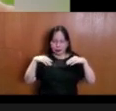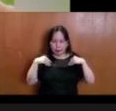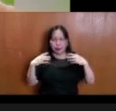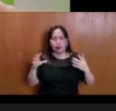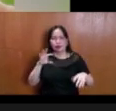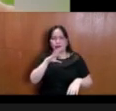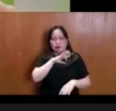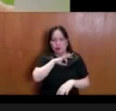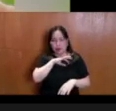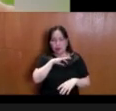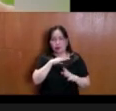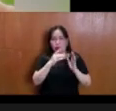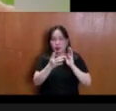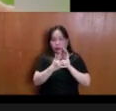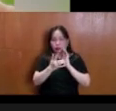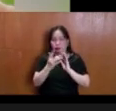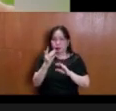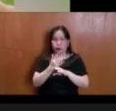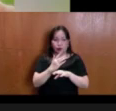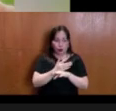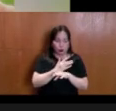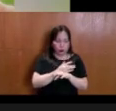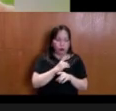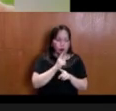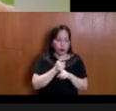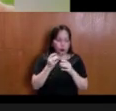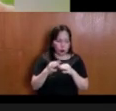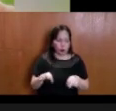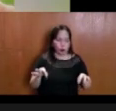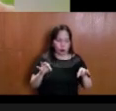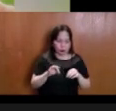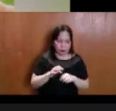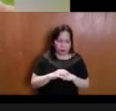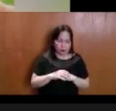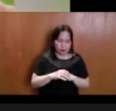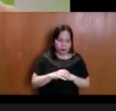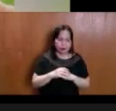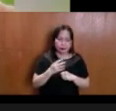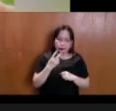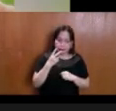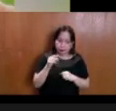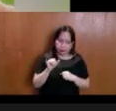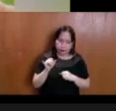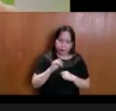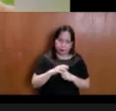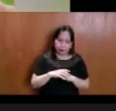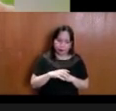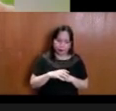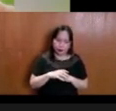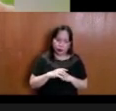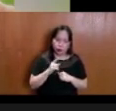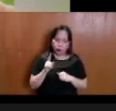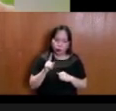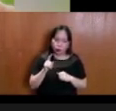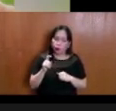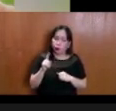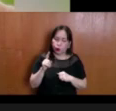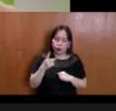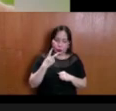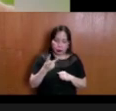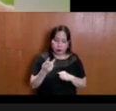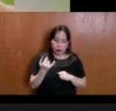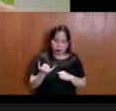from the technological advancements is really important. Just in short, the main thing that we're basically